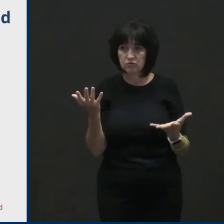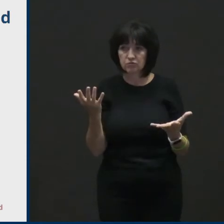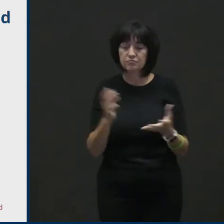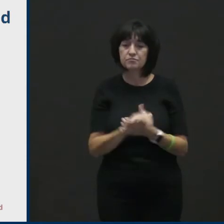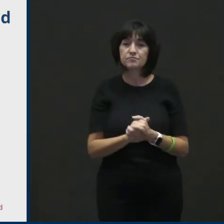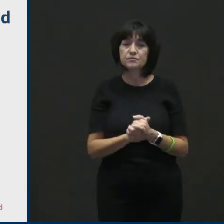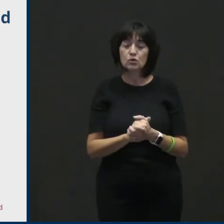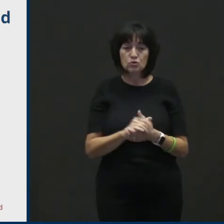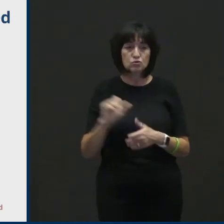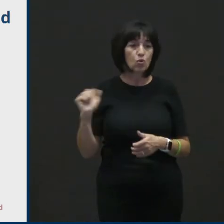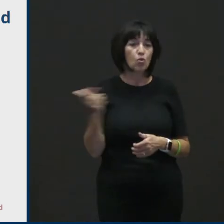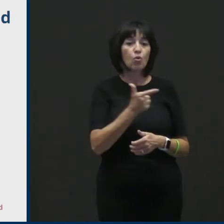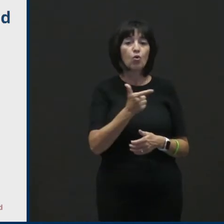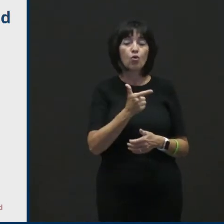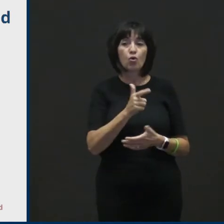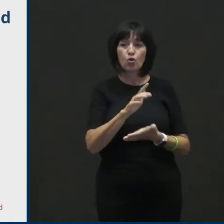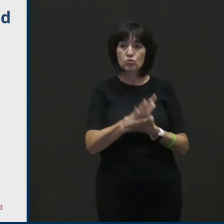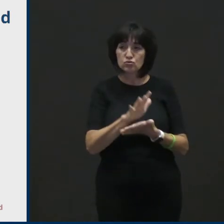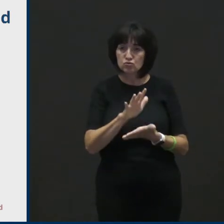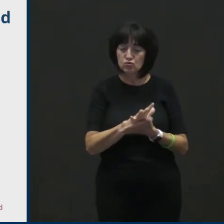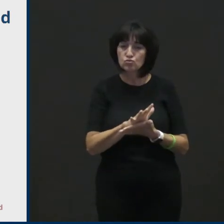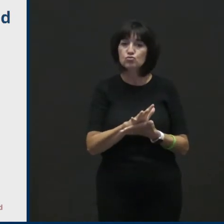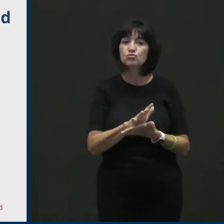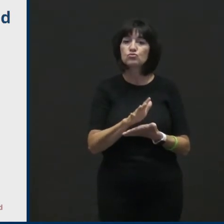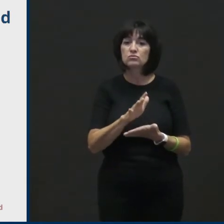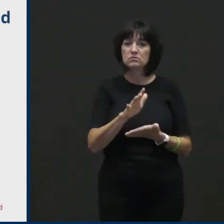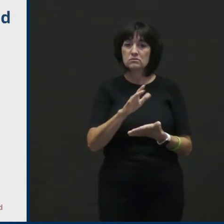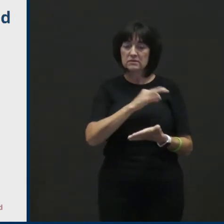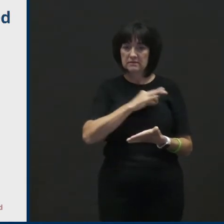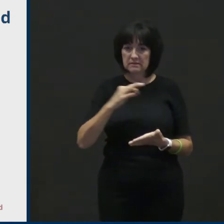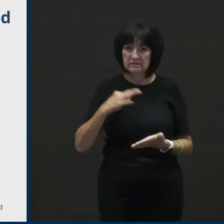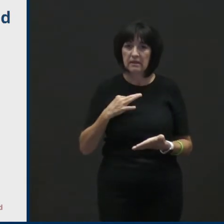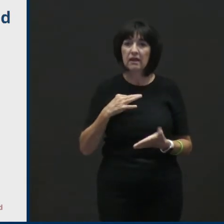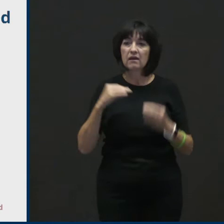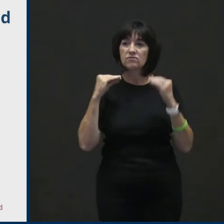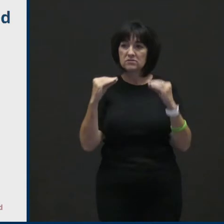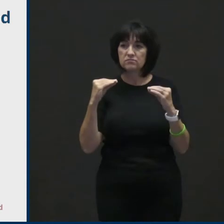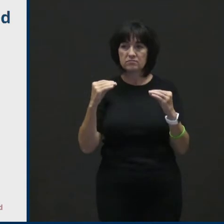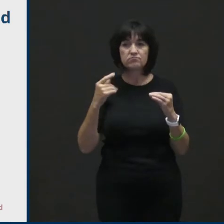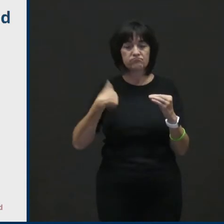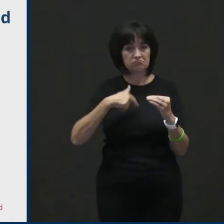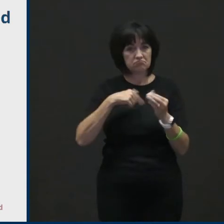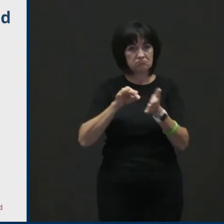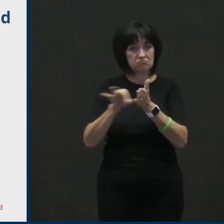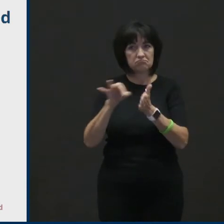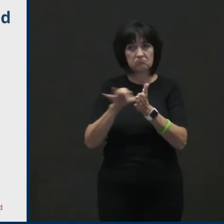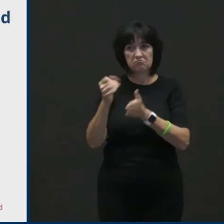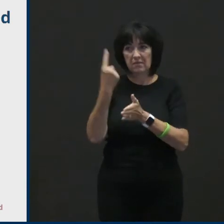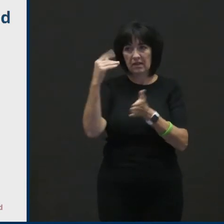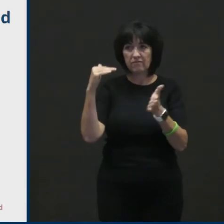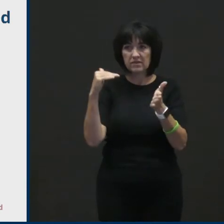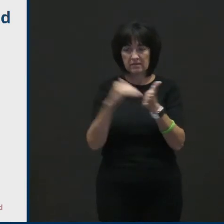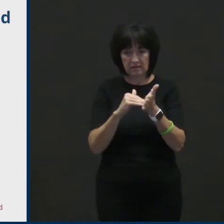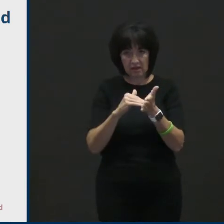staff at all the schools. Sent out 11,000 links. We've used this at-home process. We've been very impressed with it.